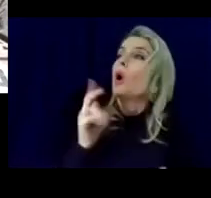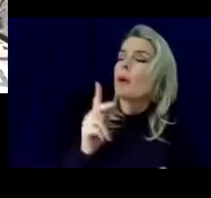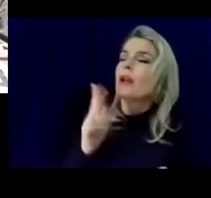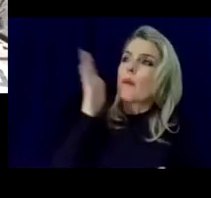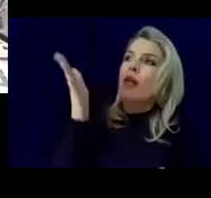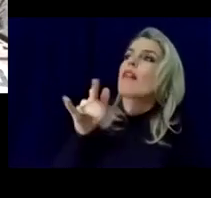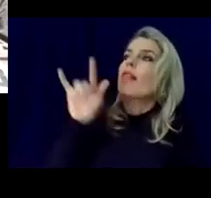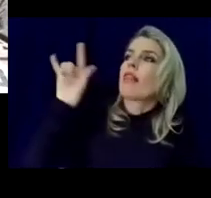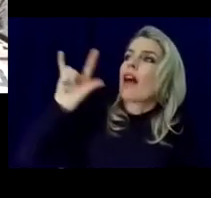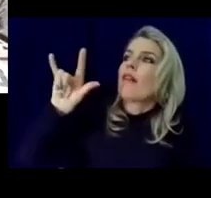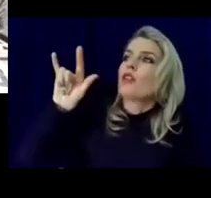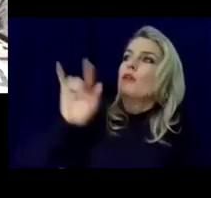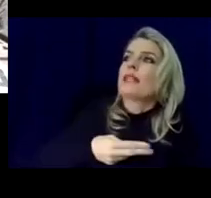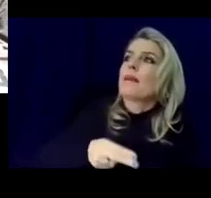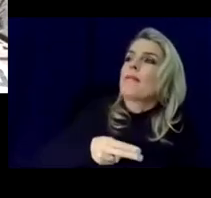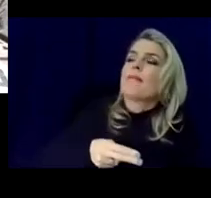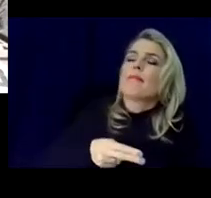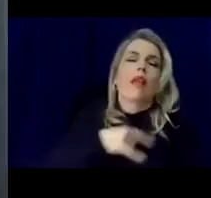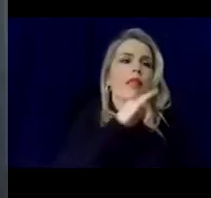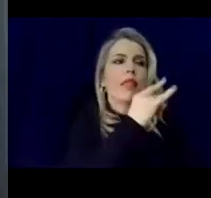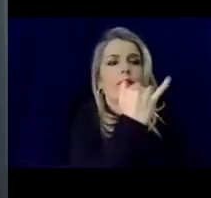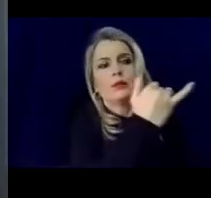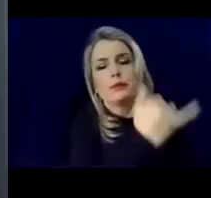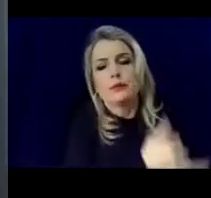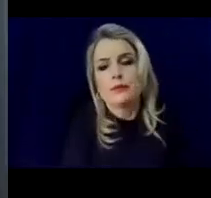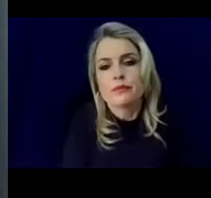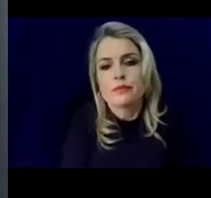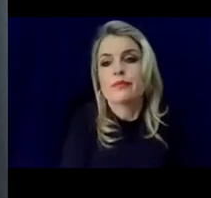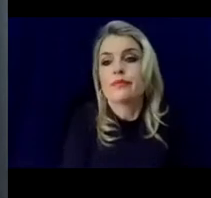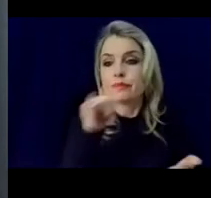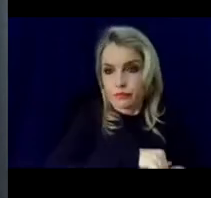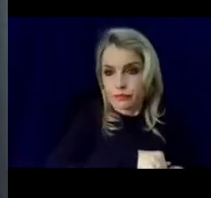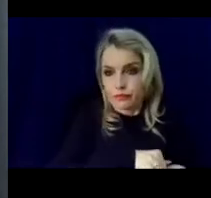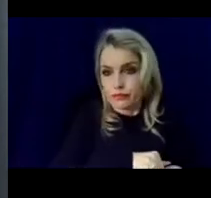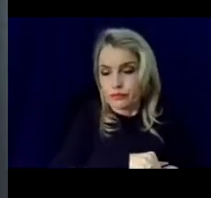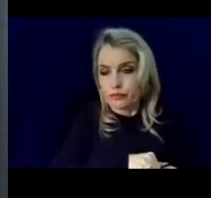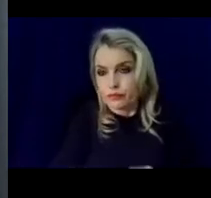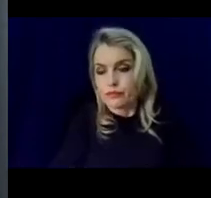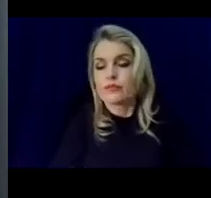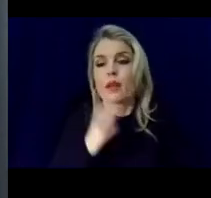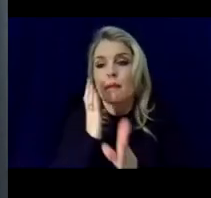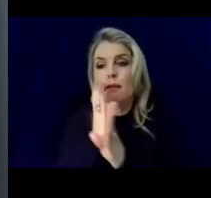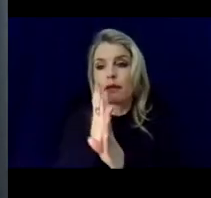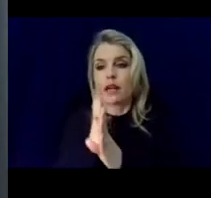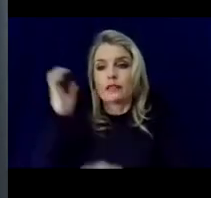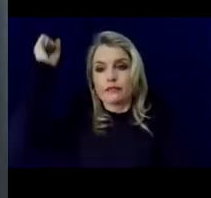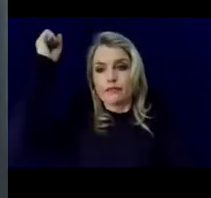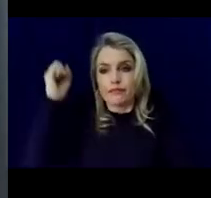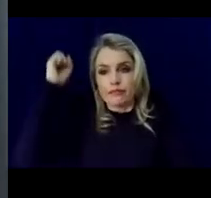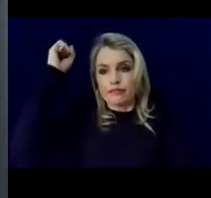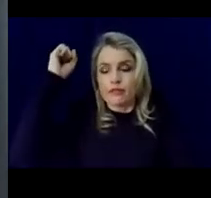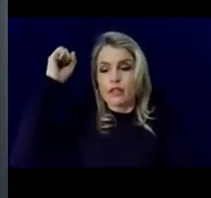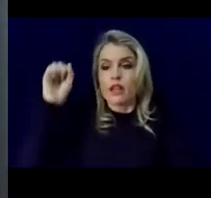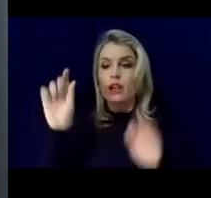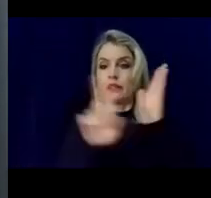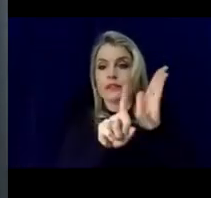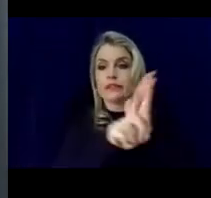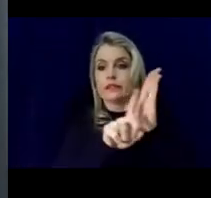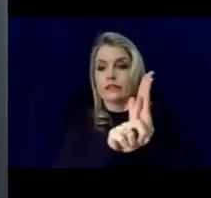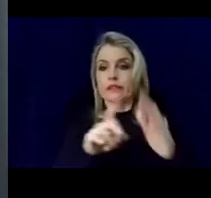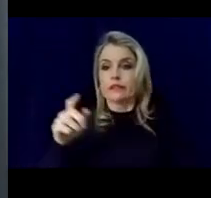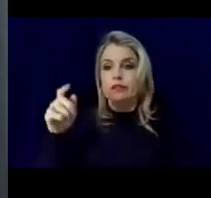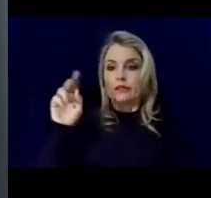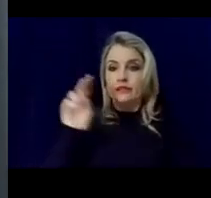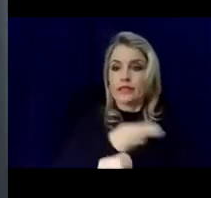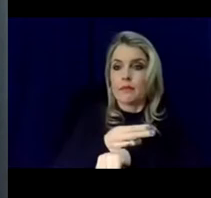Love you, Nima. Love you. She hangs up, pulls the bus's stop cord. The bell dings and stands to huff back